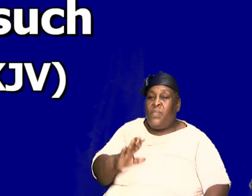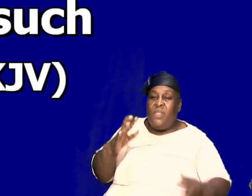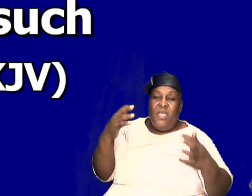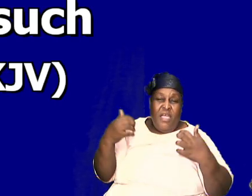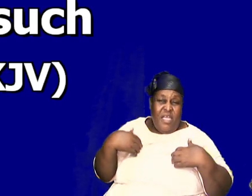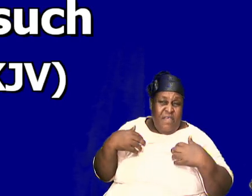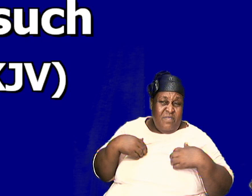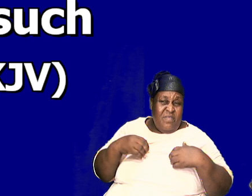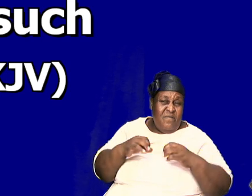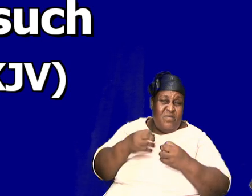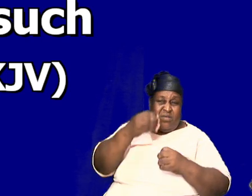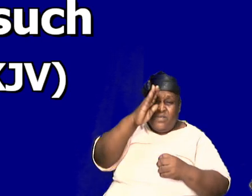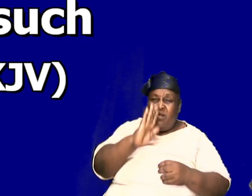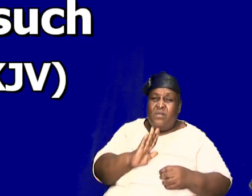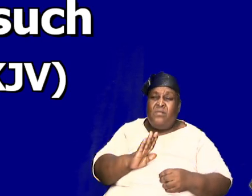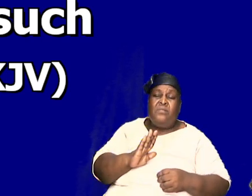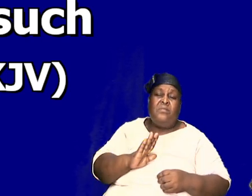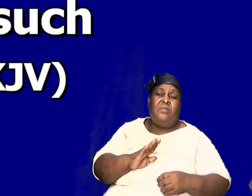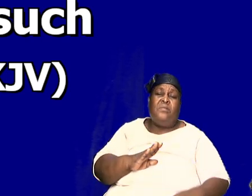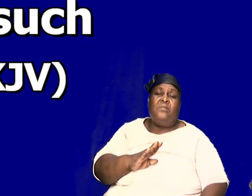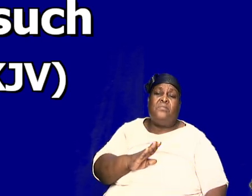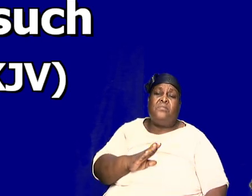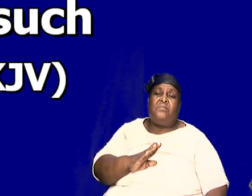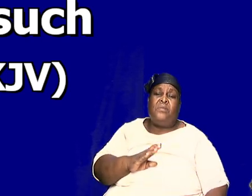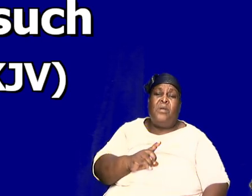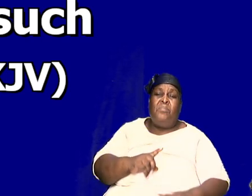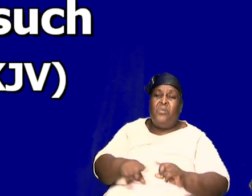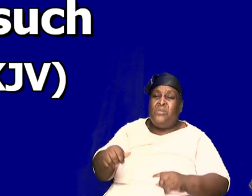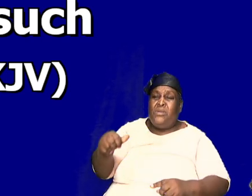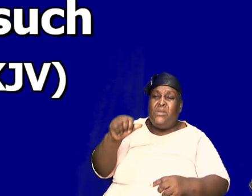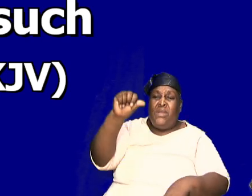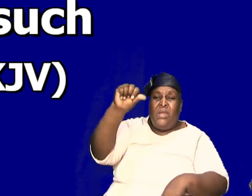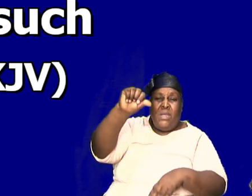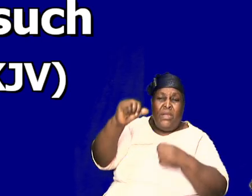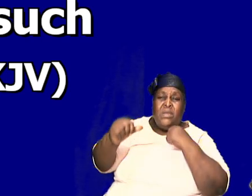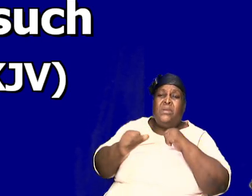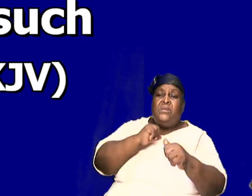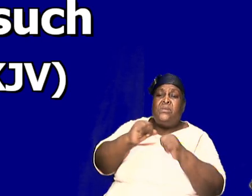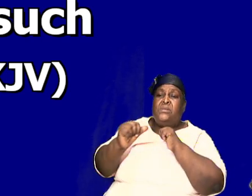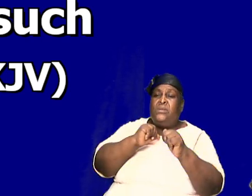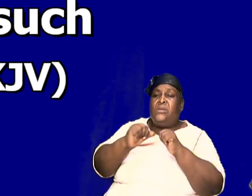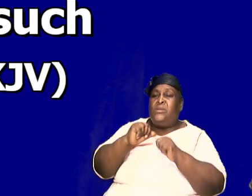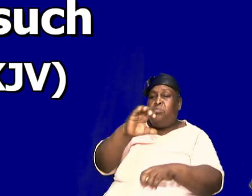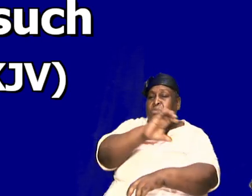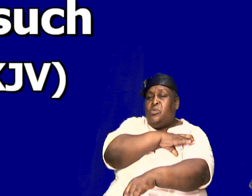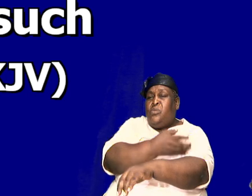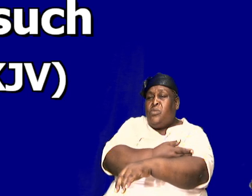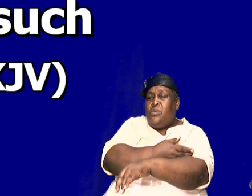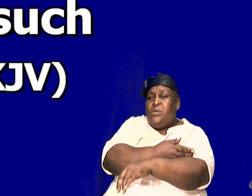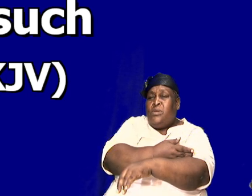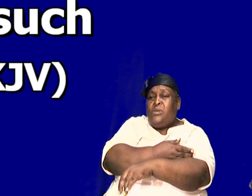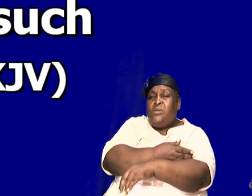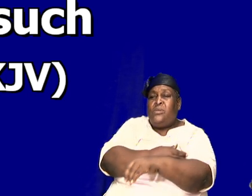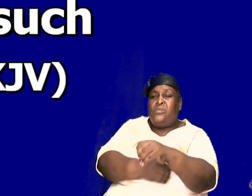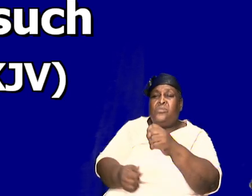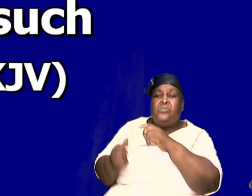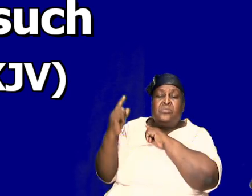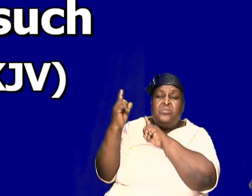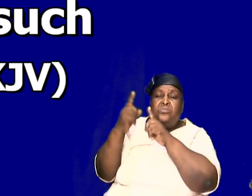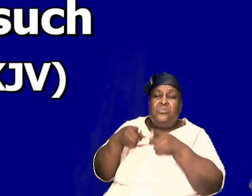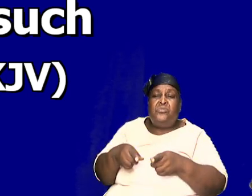Having a form of godliness, but denying the power thereof from such, the apostle